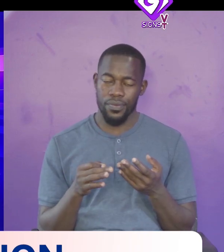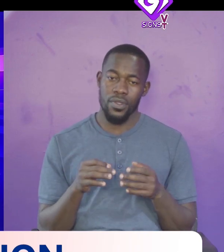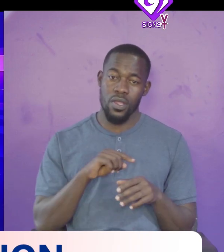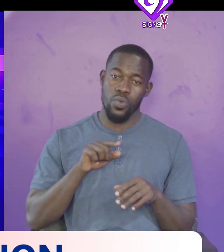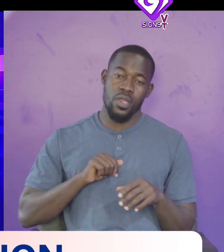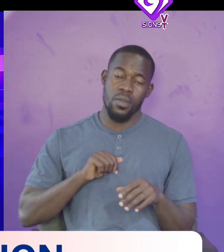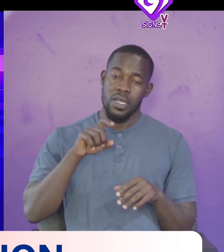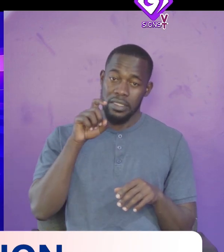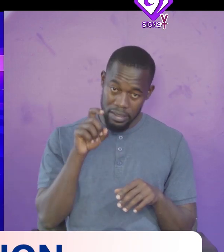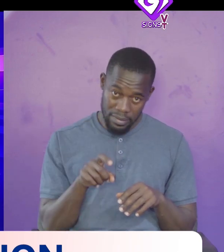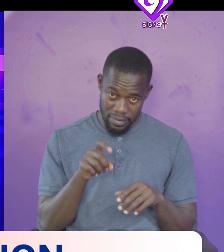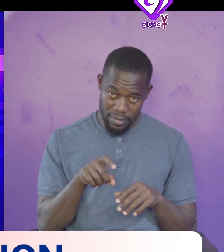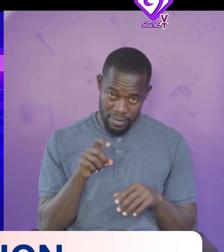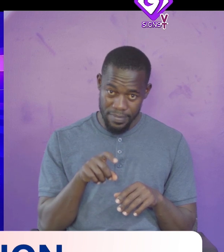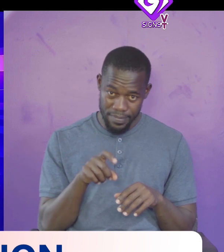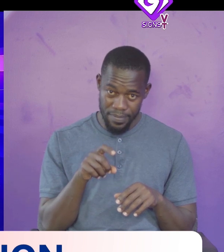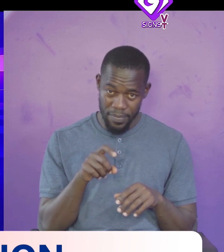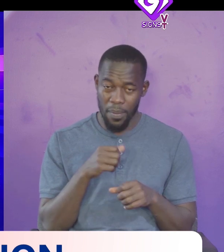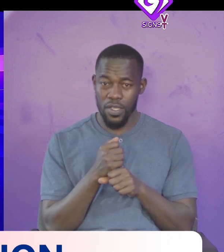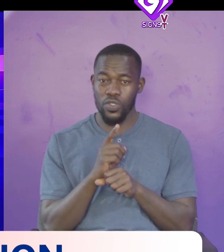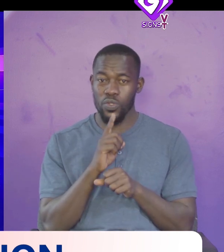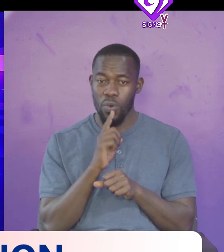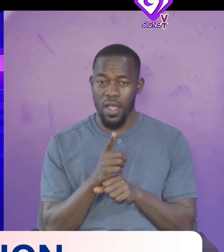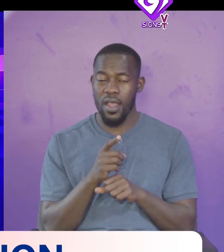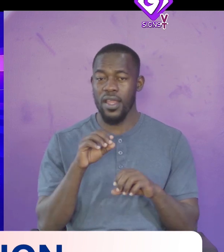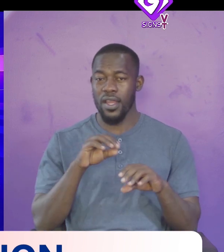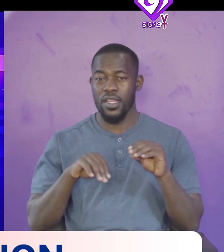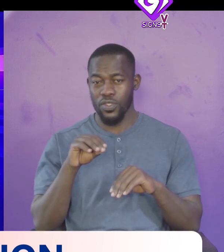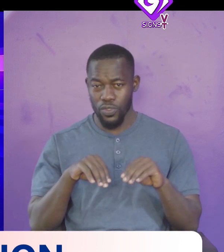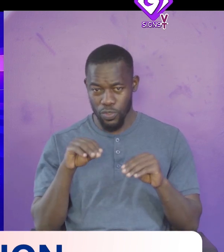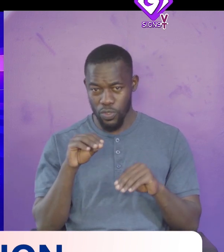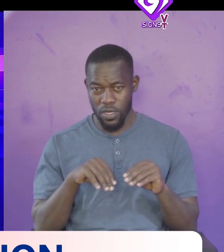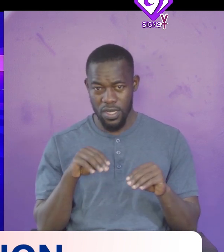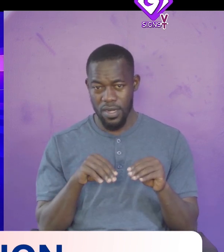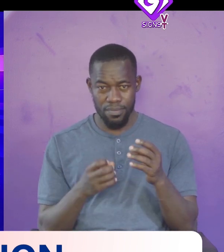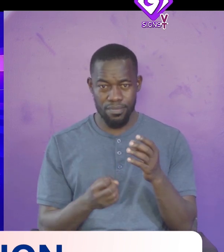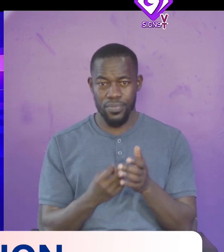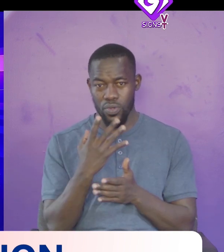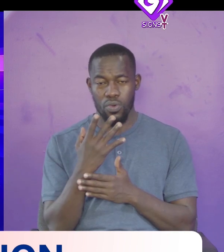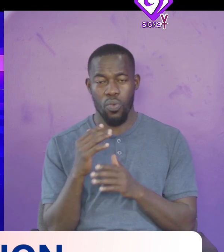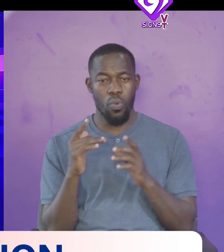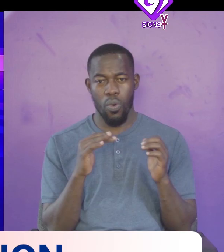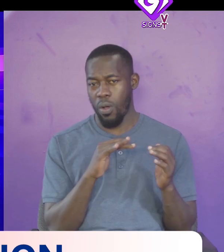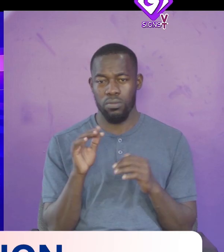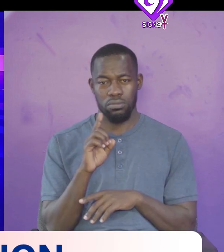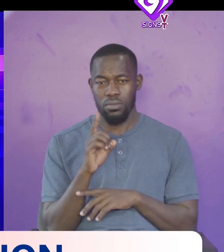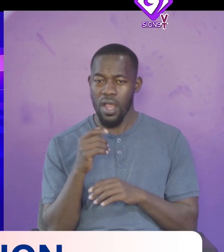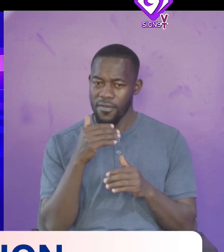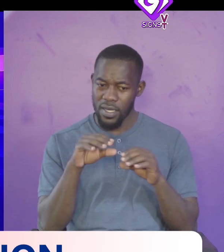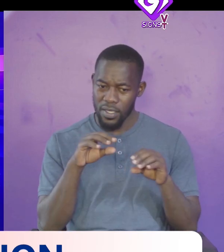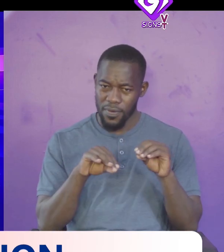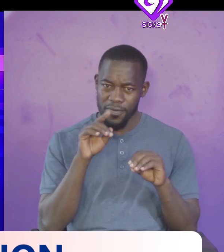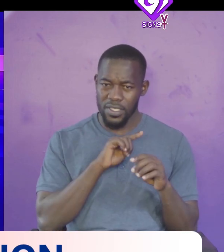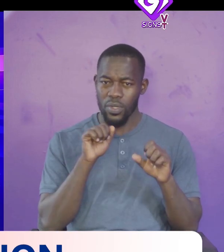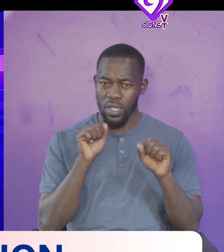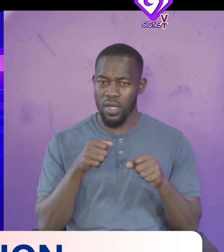this country that elections are no more occurrences, are things that you can have and you can continue with your livelihoods. Because